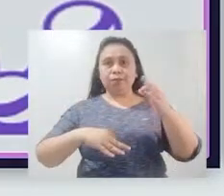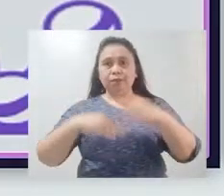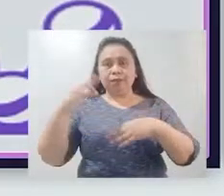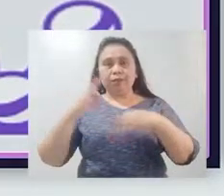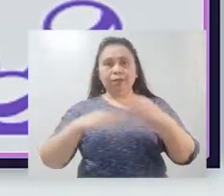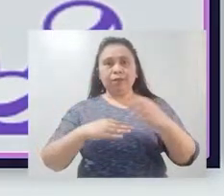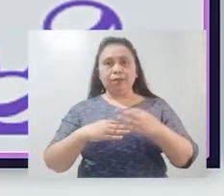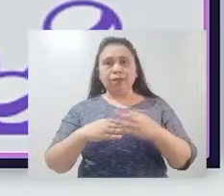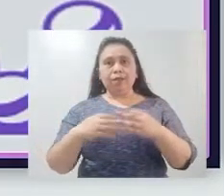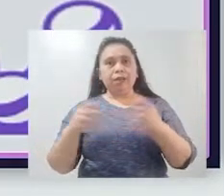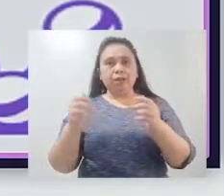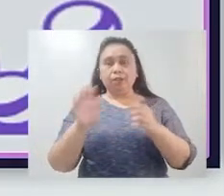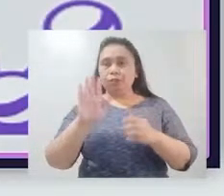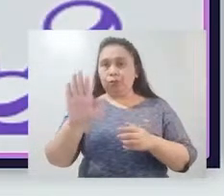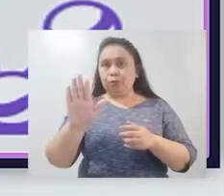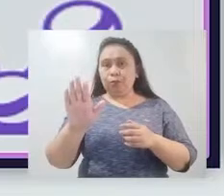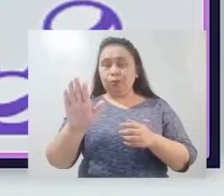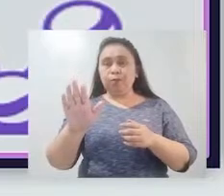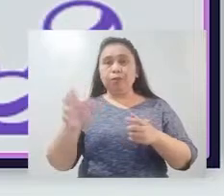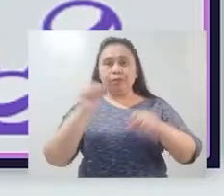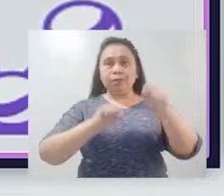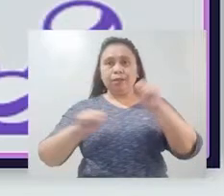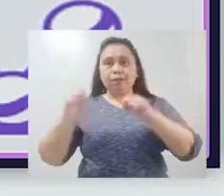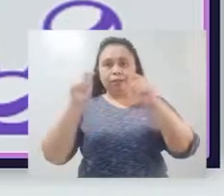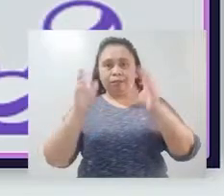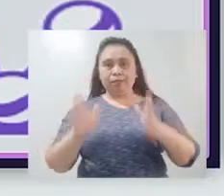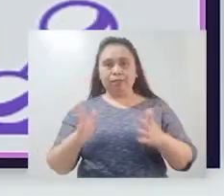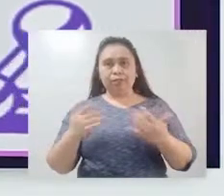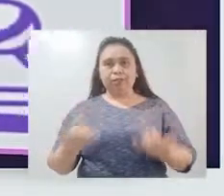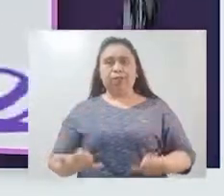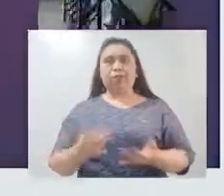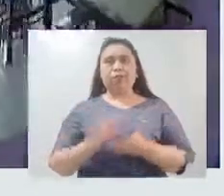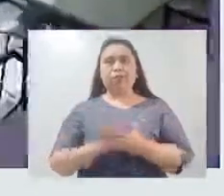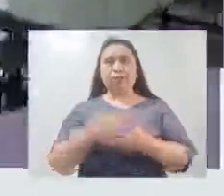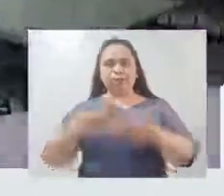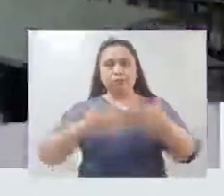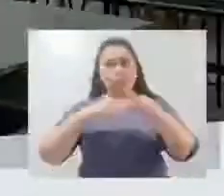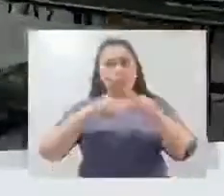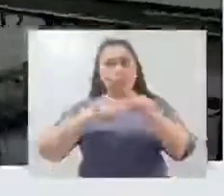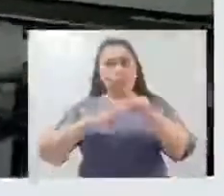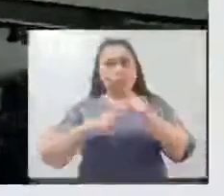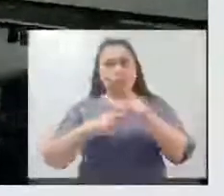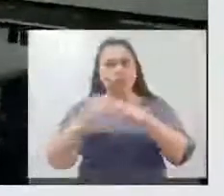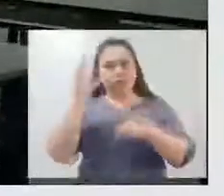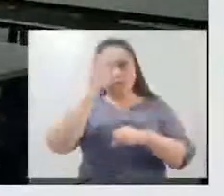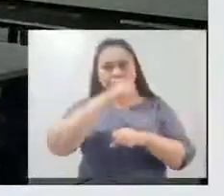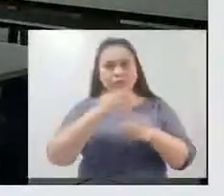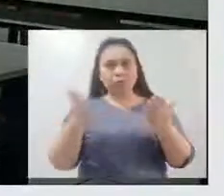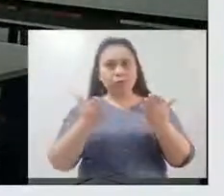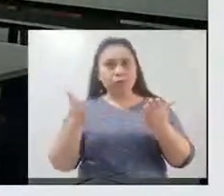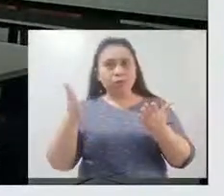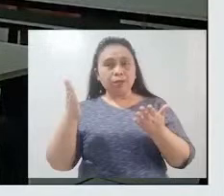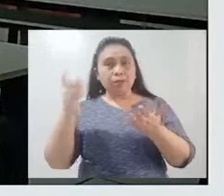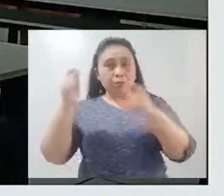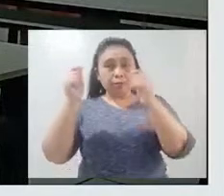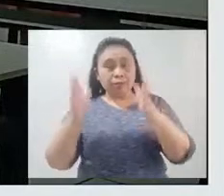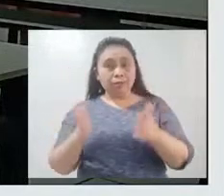fun. I will be your science teacher today. Before we begin, could you guess where I